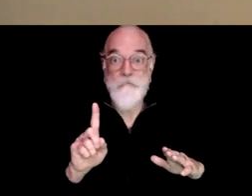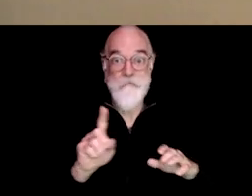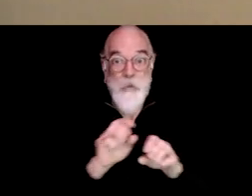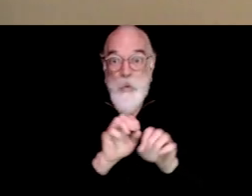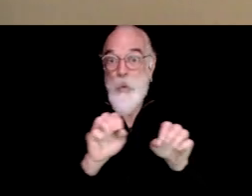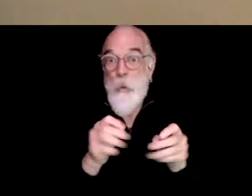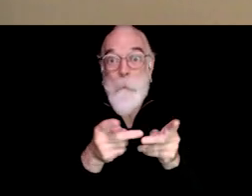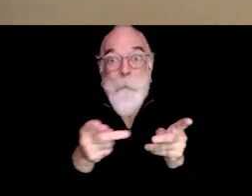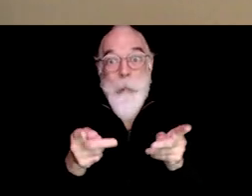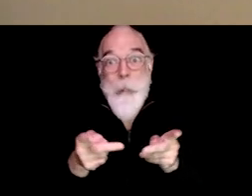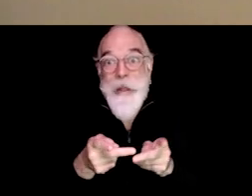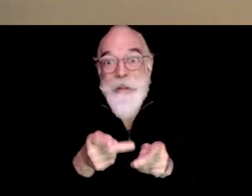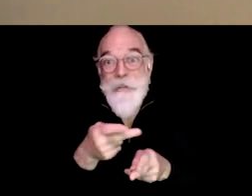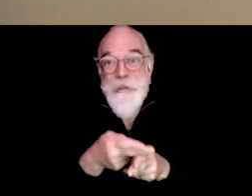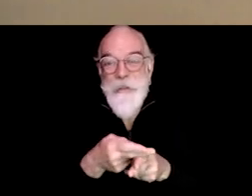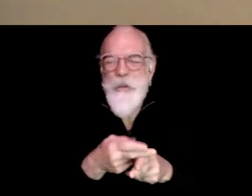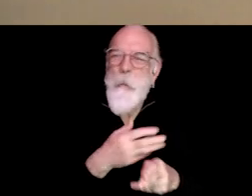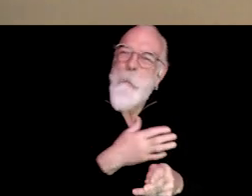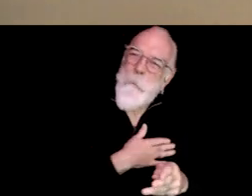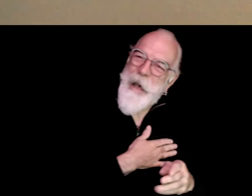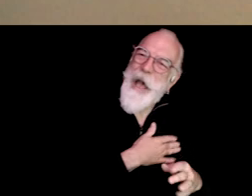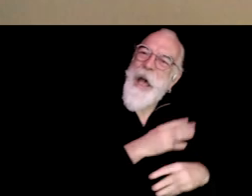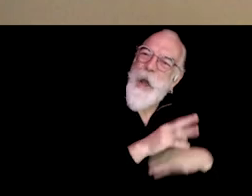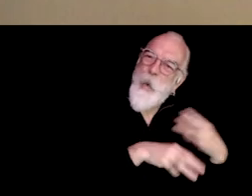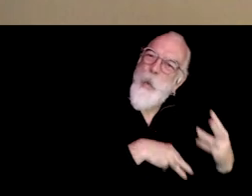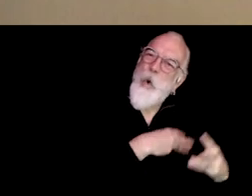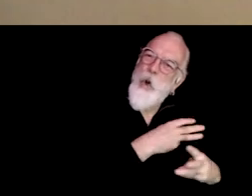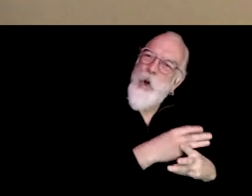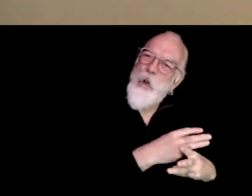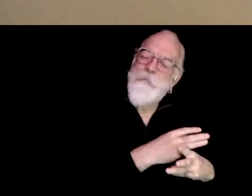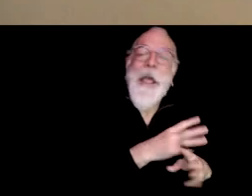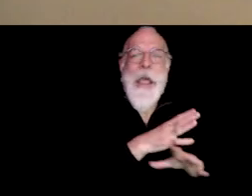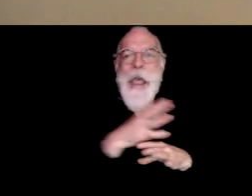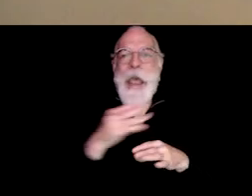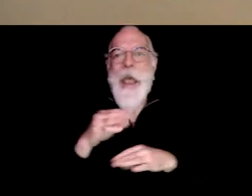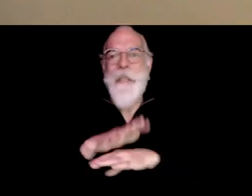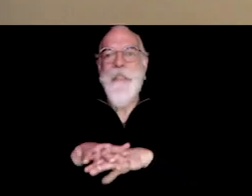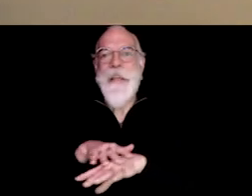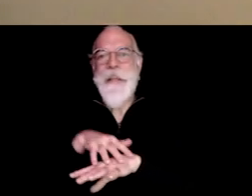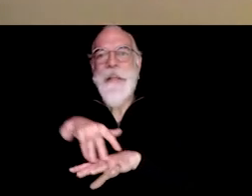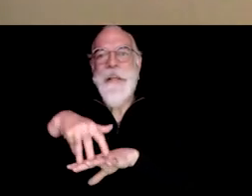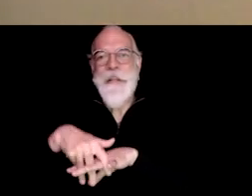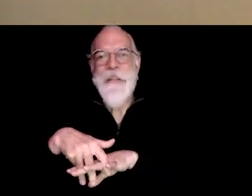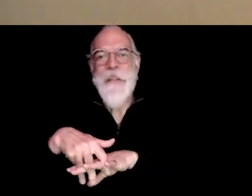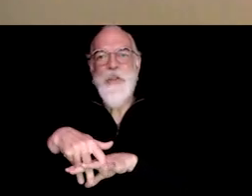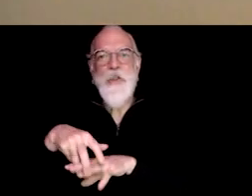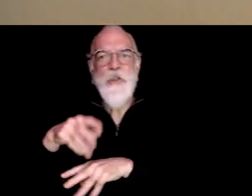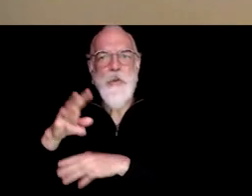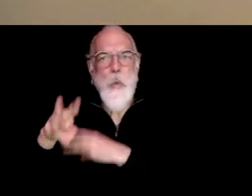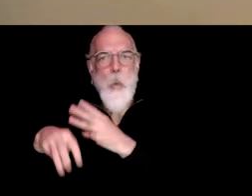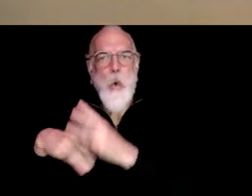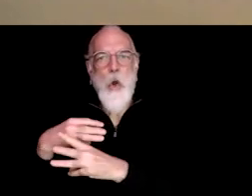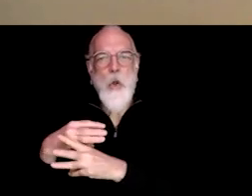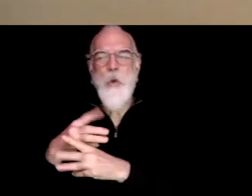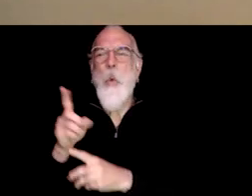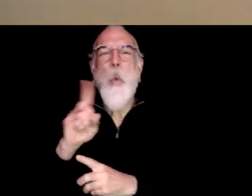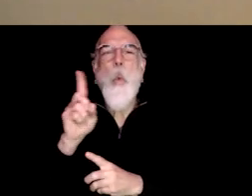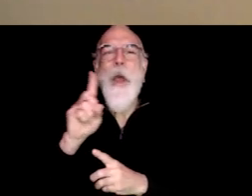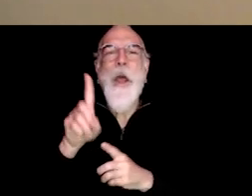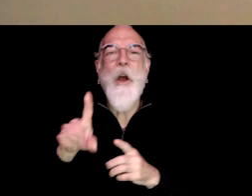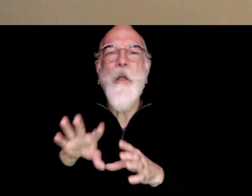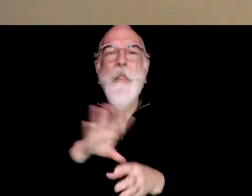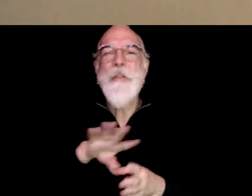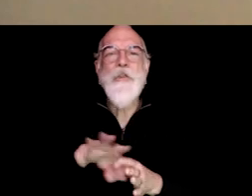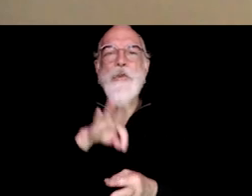world, I think of, and in the Indigenous world, I think of the soul as living around us